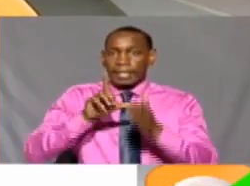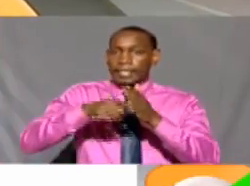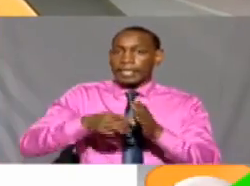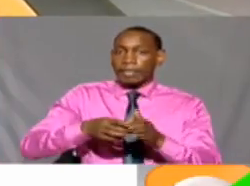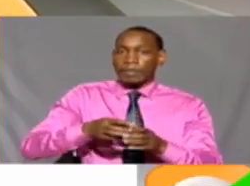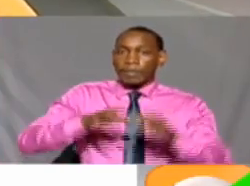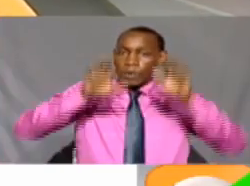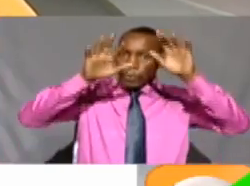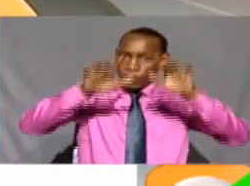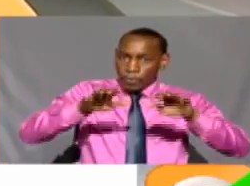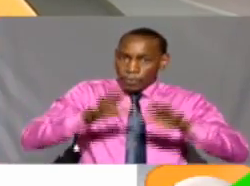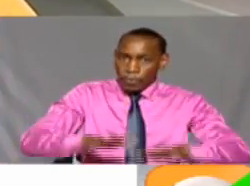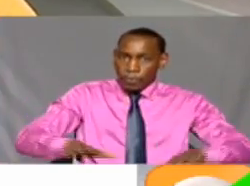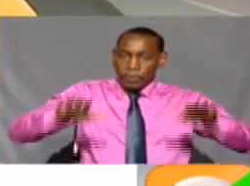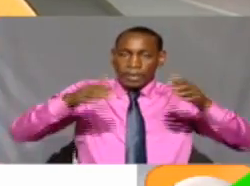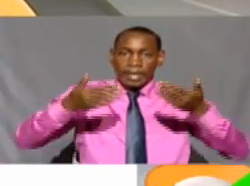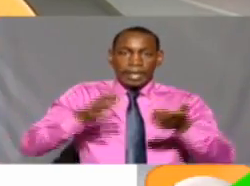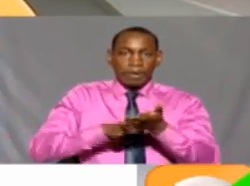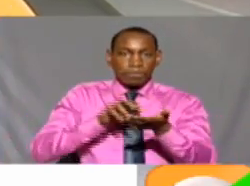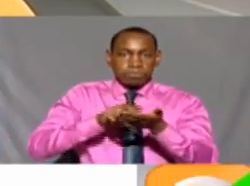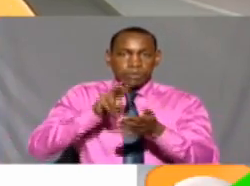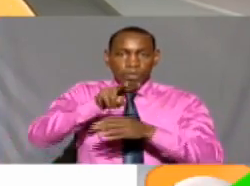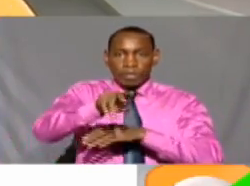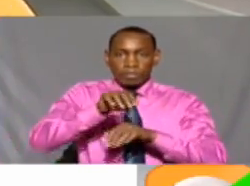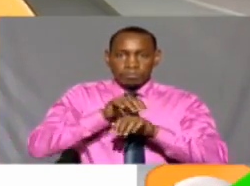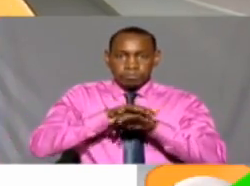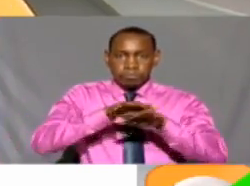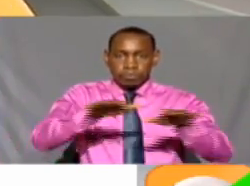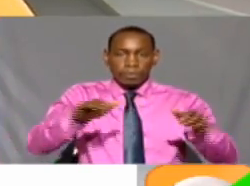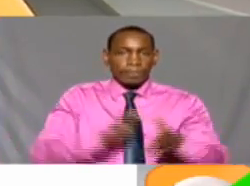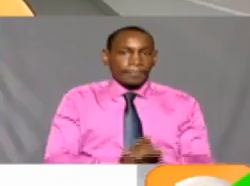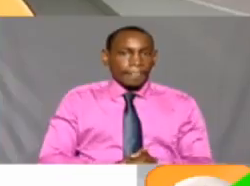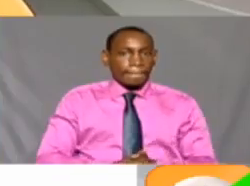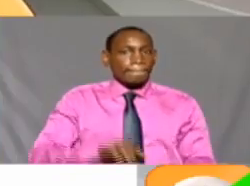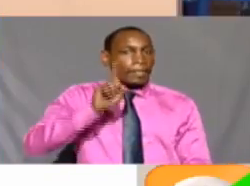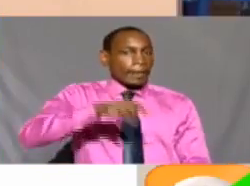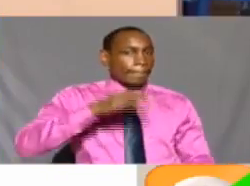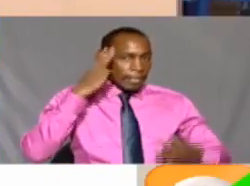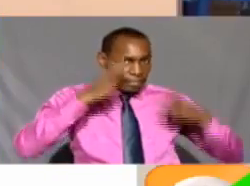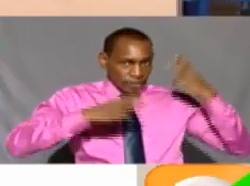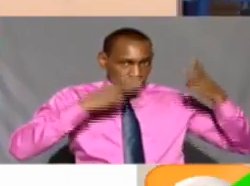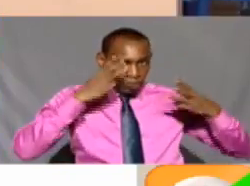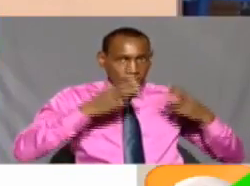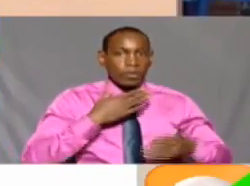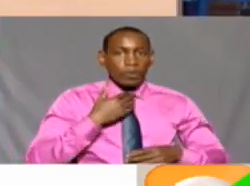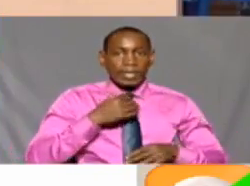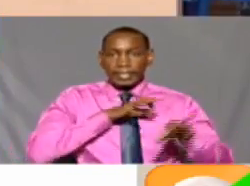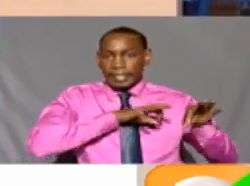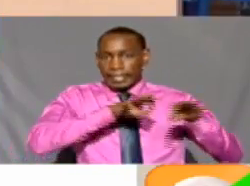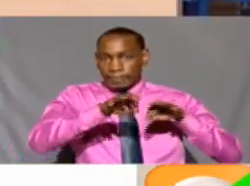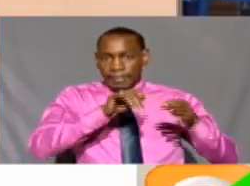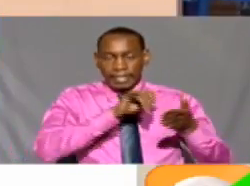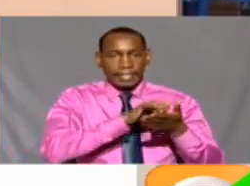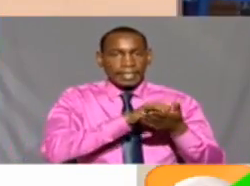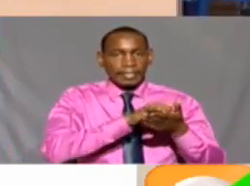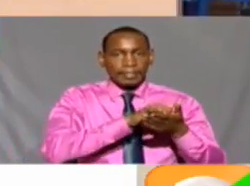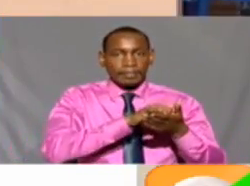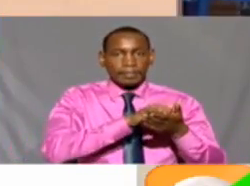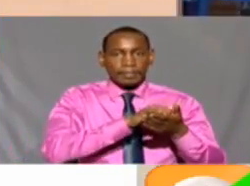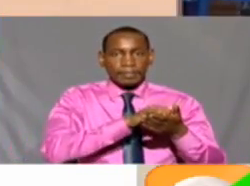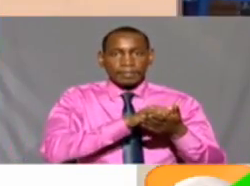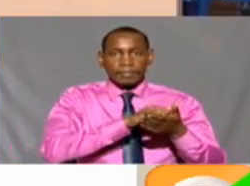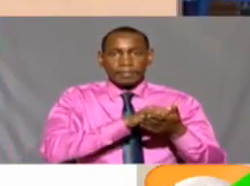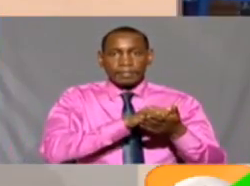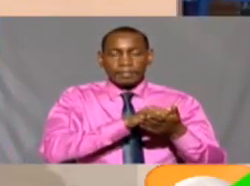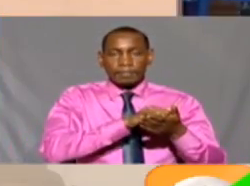floods, and now this locust invasion? Yeah, I think it's something that we need to be worried about. And to put it into context is that one swarm is